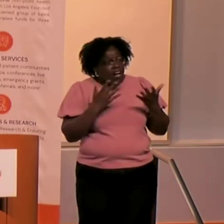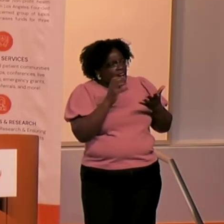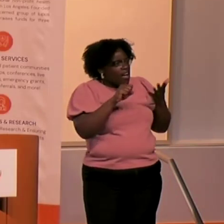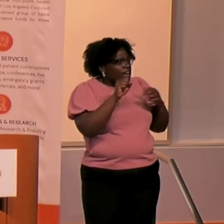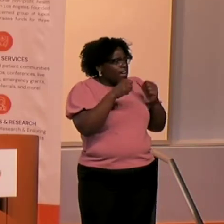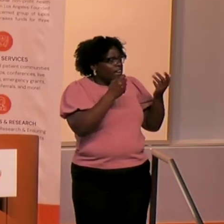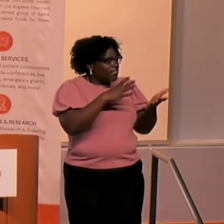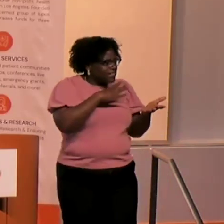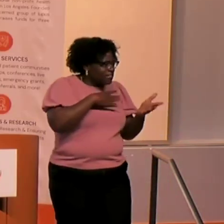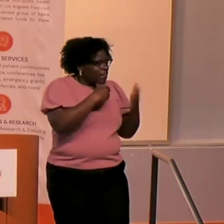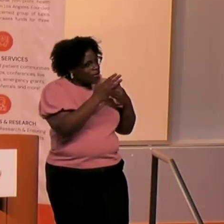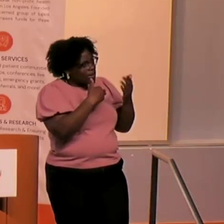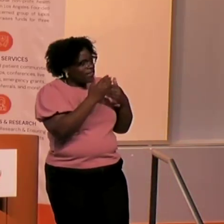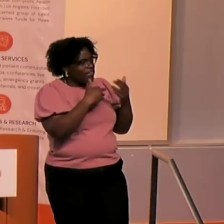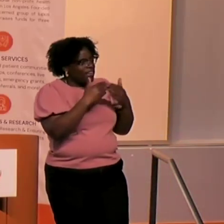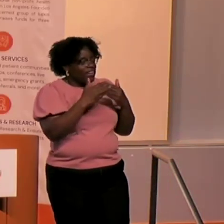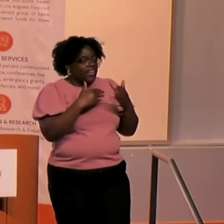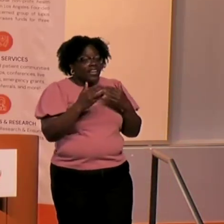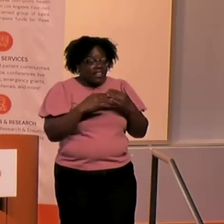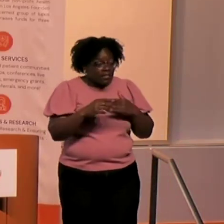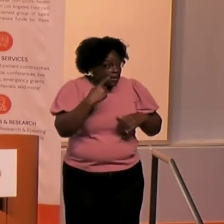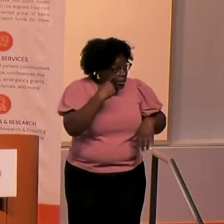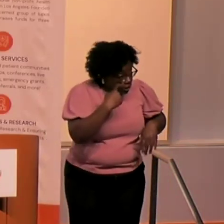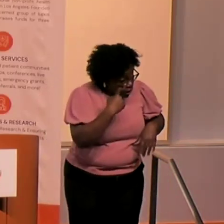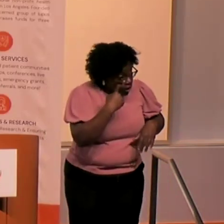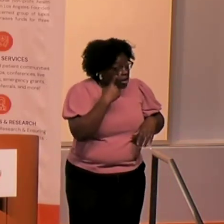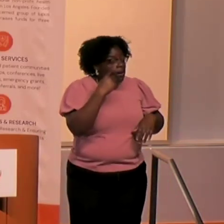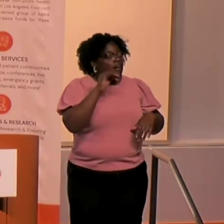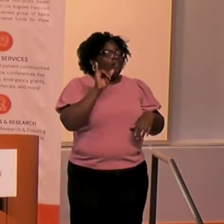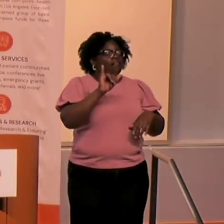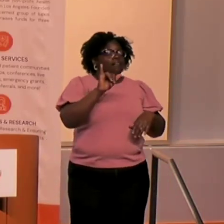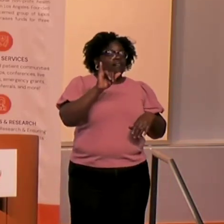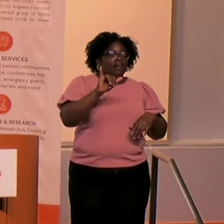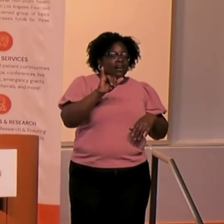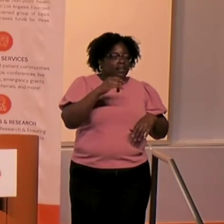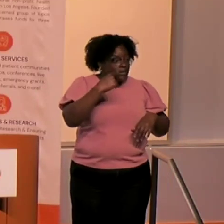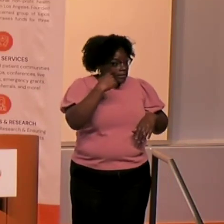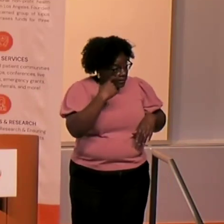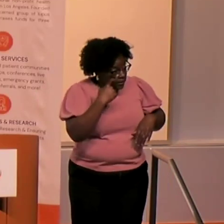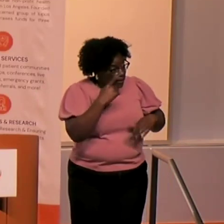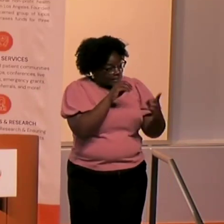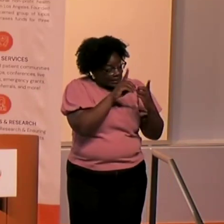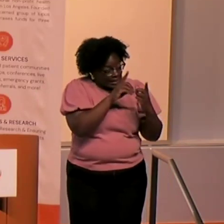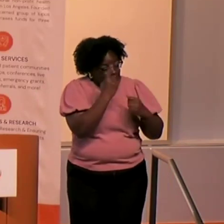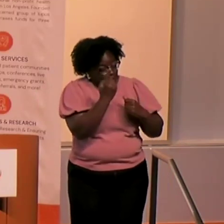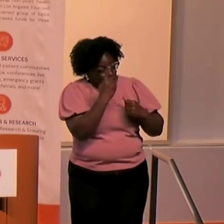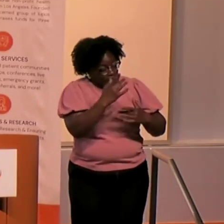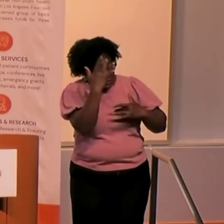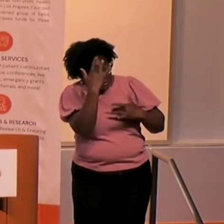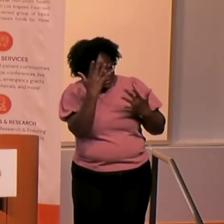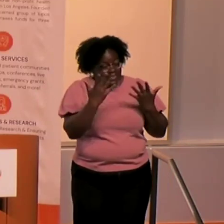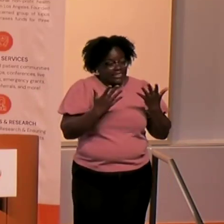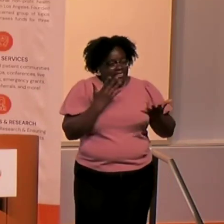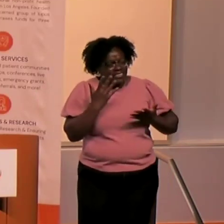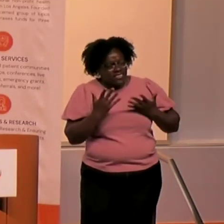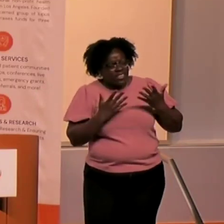that's fine, whatever. And once they got to see what it was living with someone, not even living, just still dating someone with lupus, that, oh,